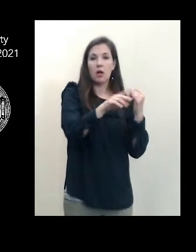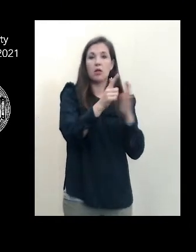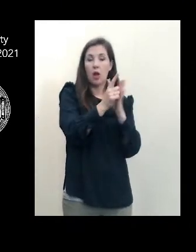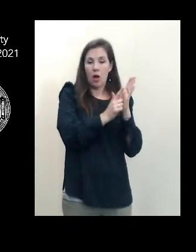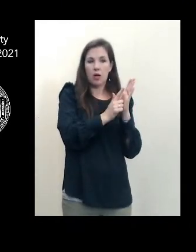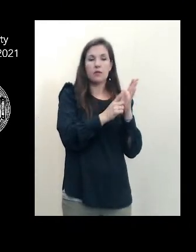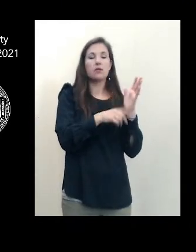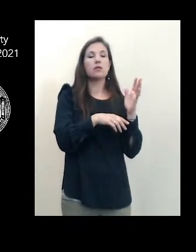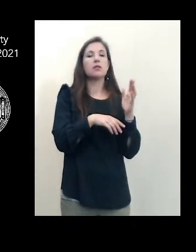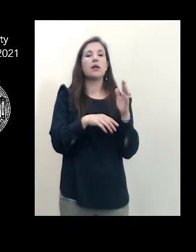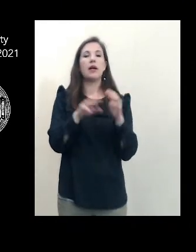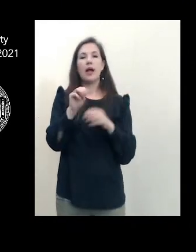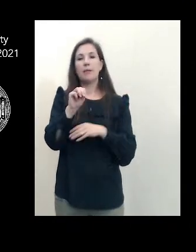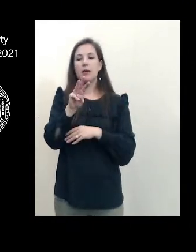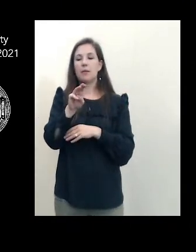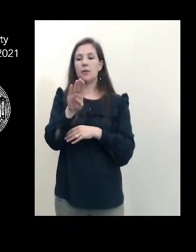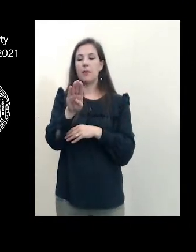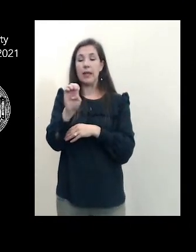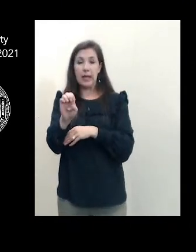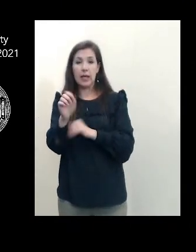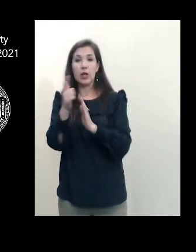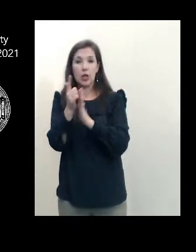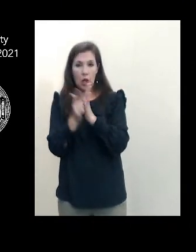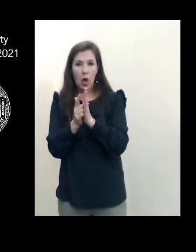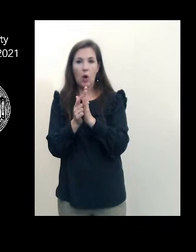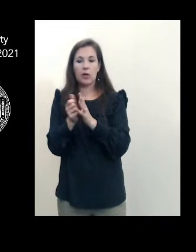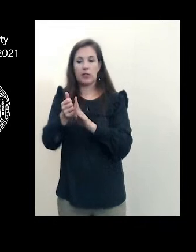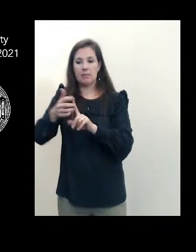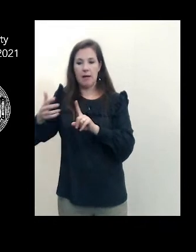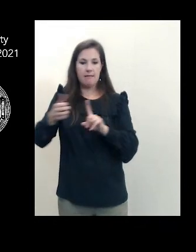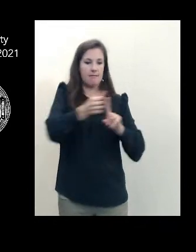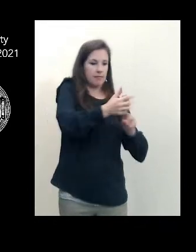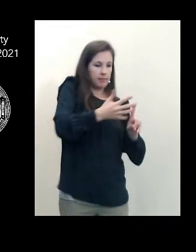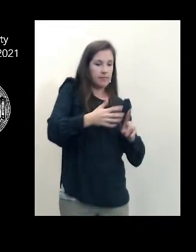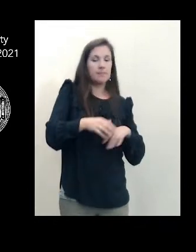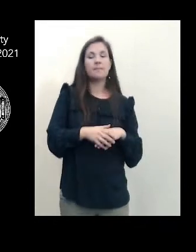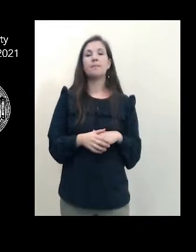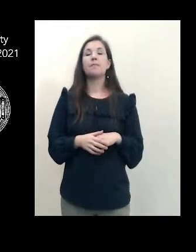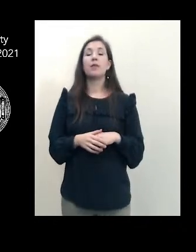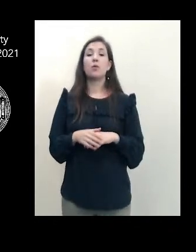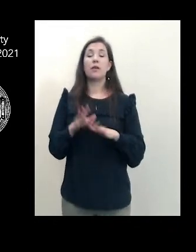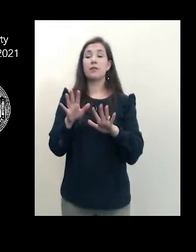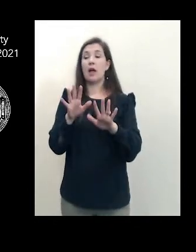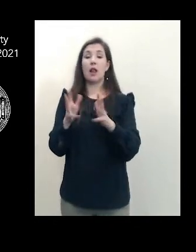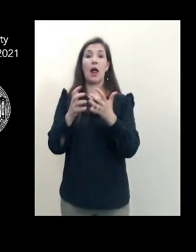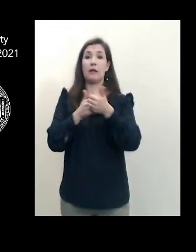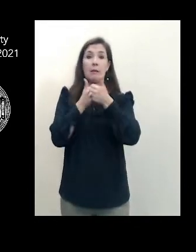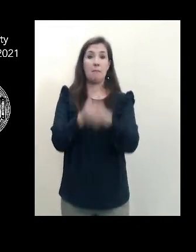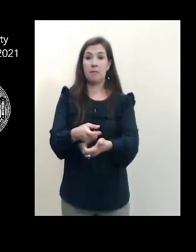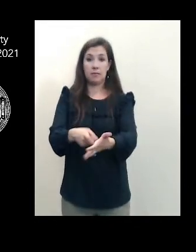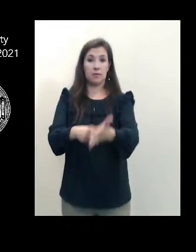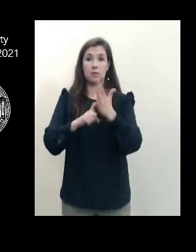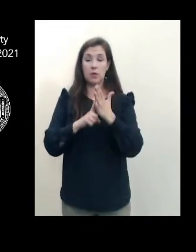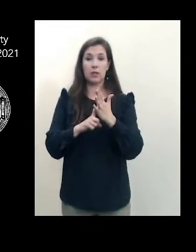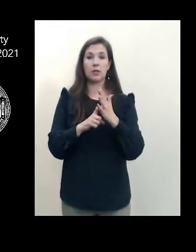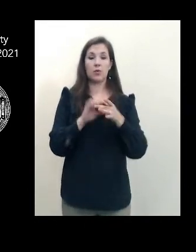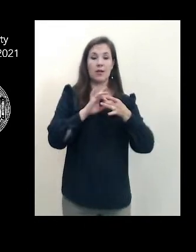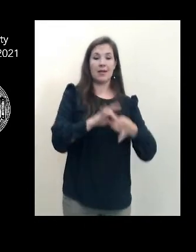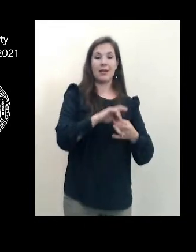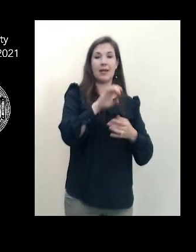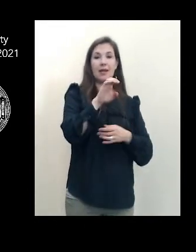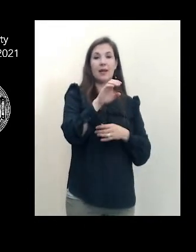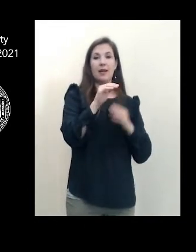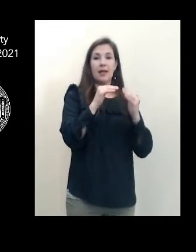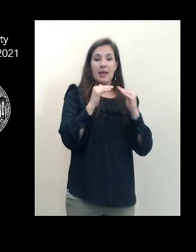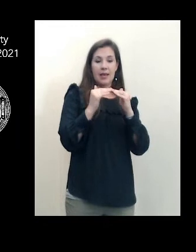under consideration at the legislature. We've been really hammered with compliance requirements on the equal employment